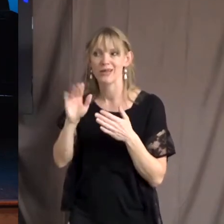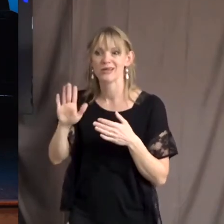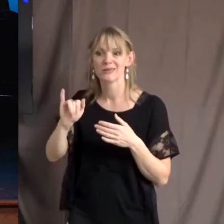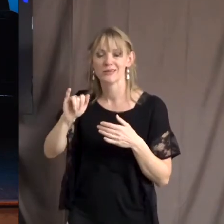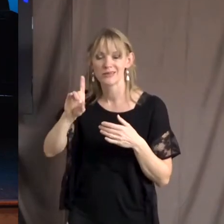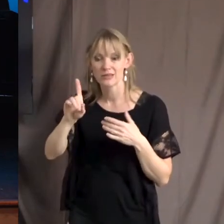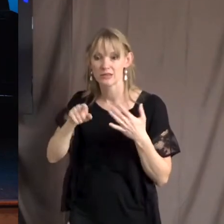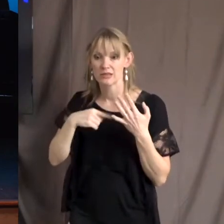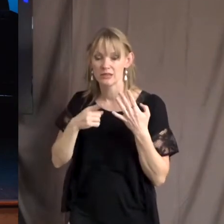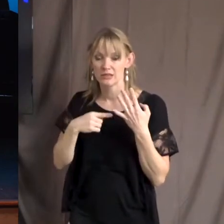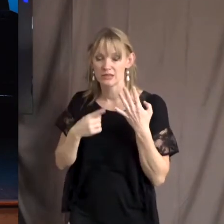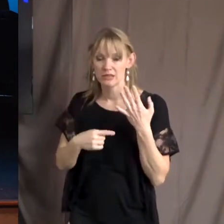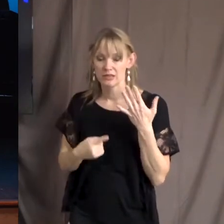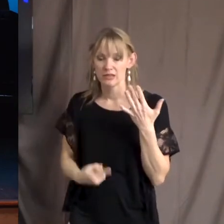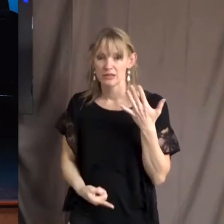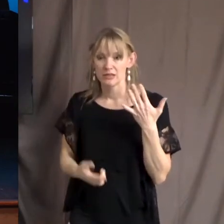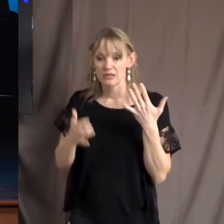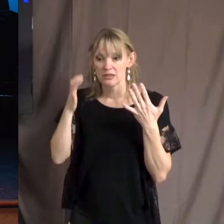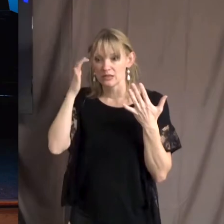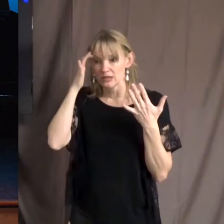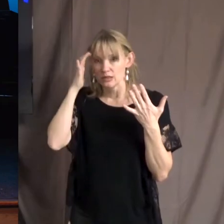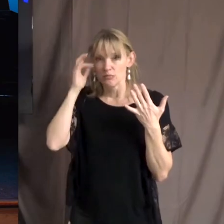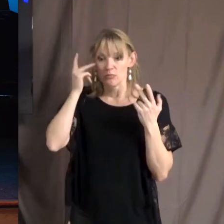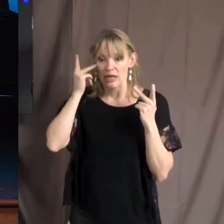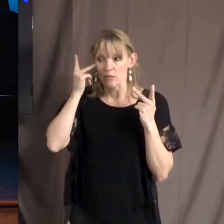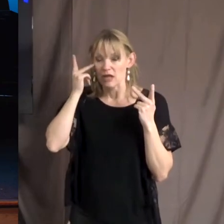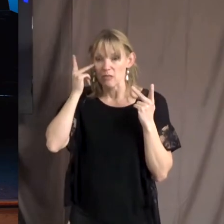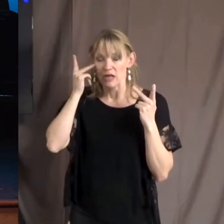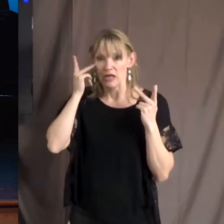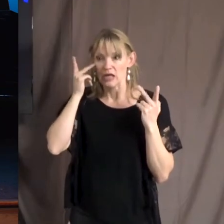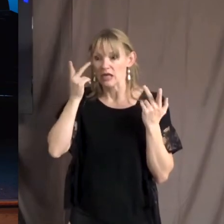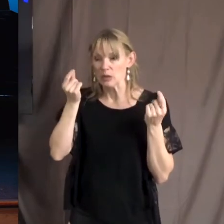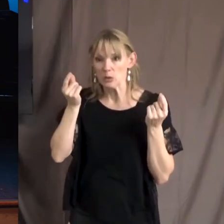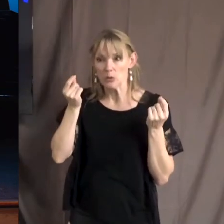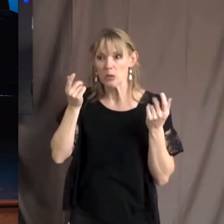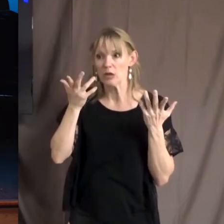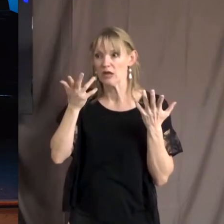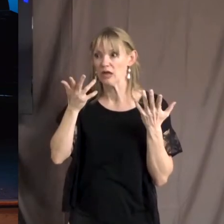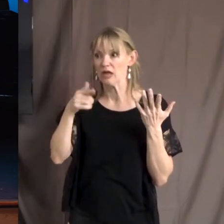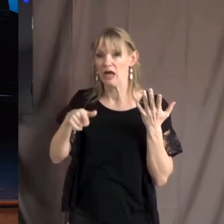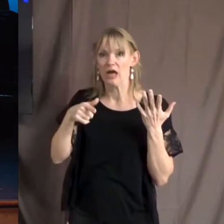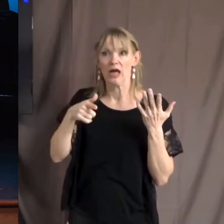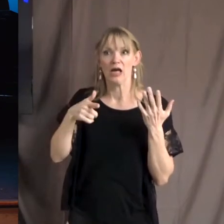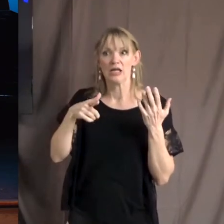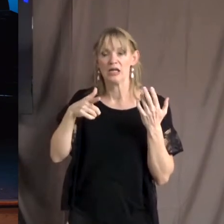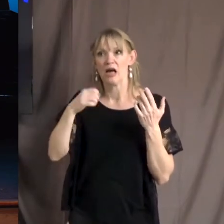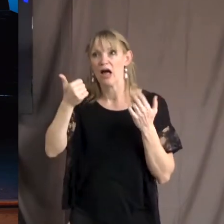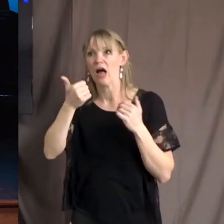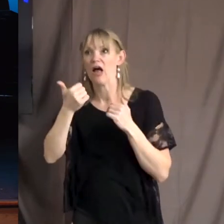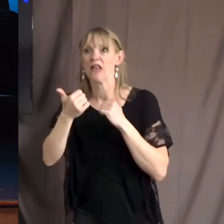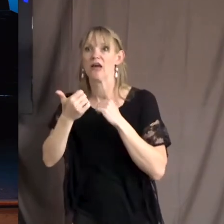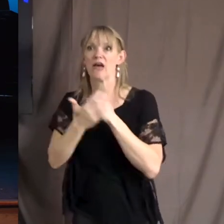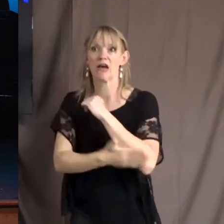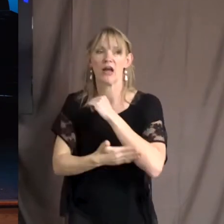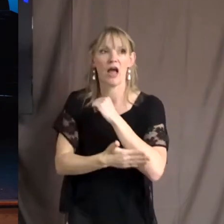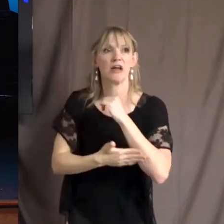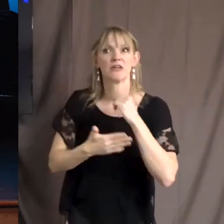was just the wallet. It was all this stuff, and we're starting to panic a little bit. Here we are, we're in this foreign town in the foreign country,